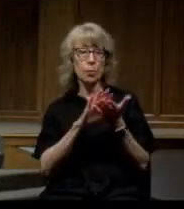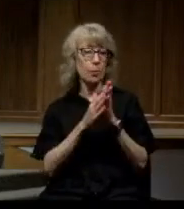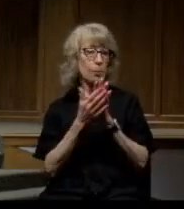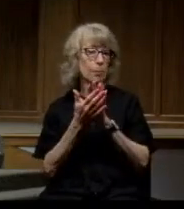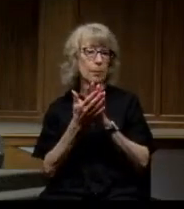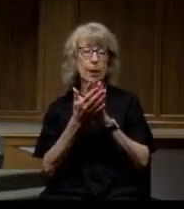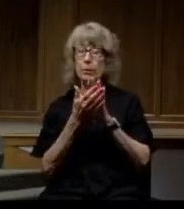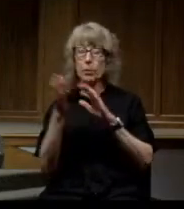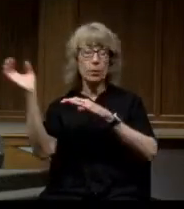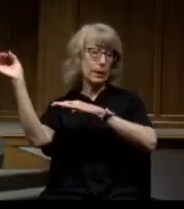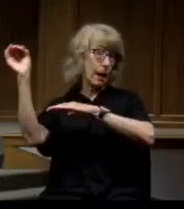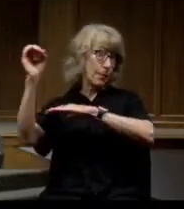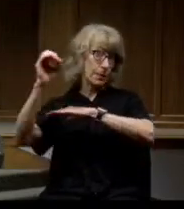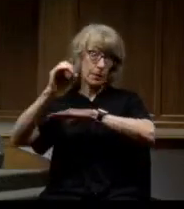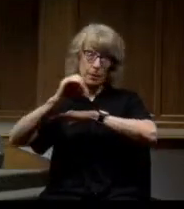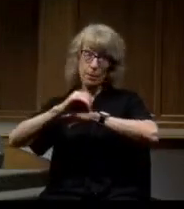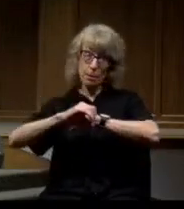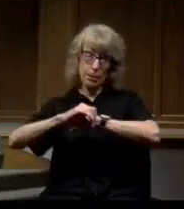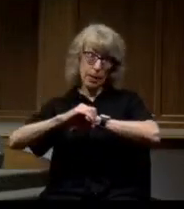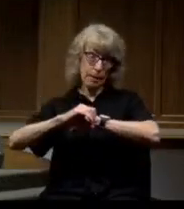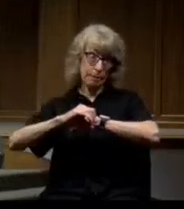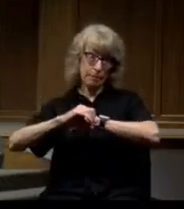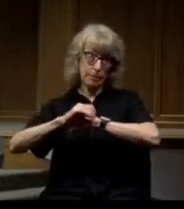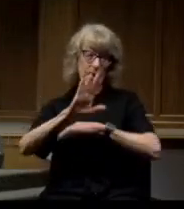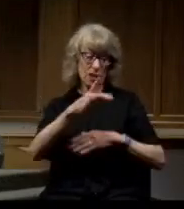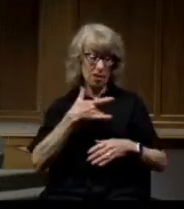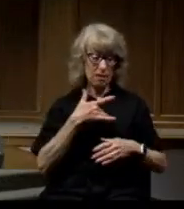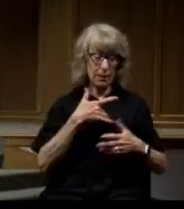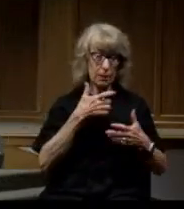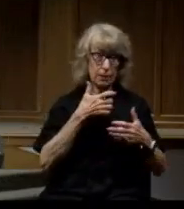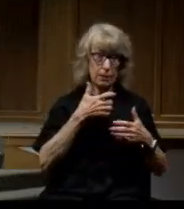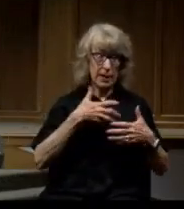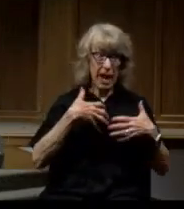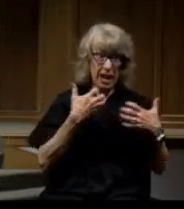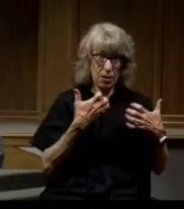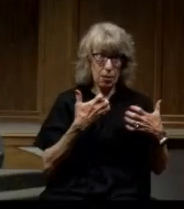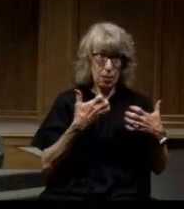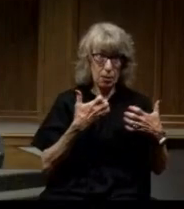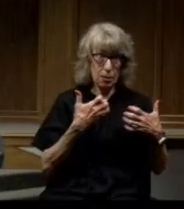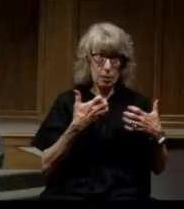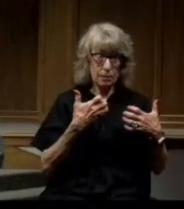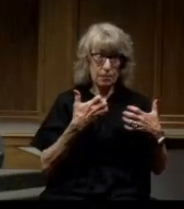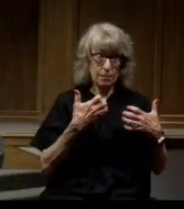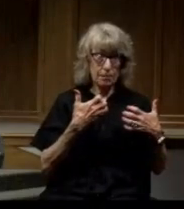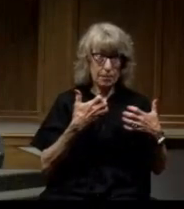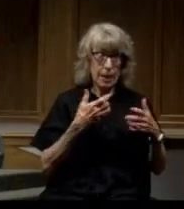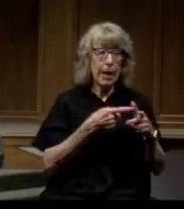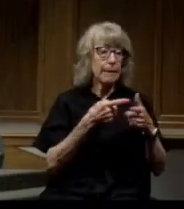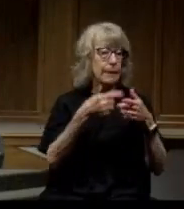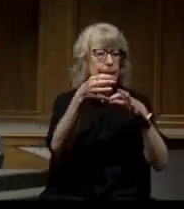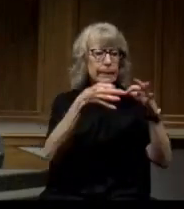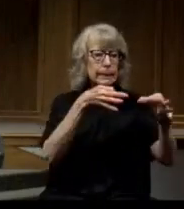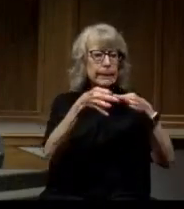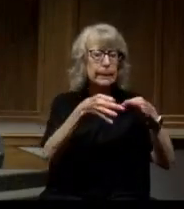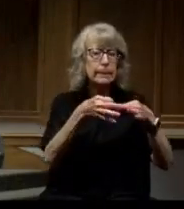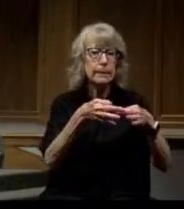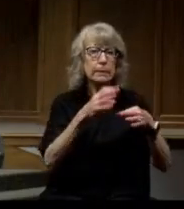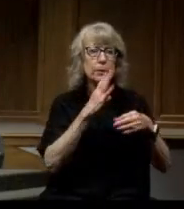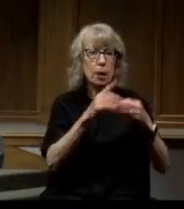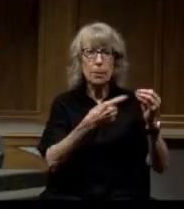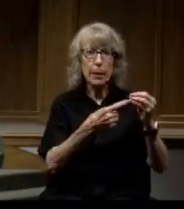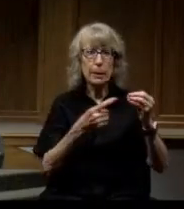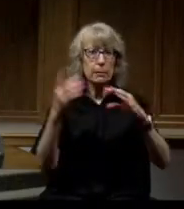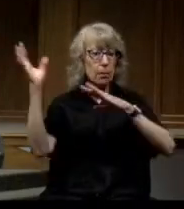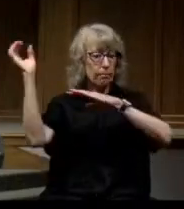words, anger becomes an opening for the work of the enemy in your heart. Or another metaphor